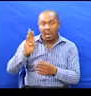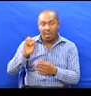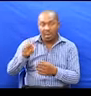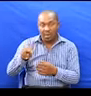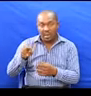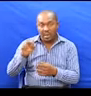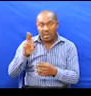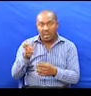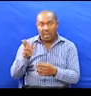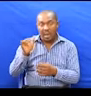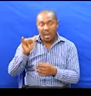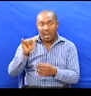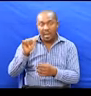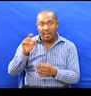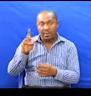what? With